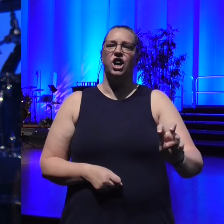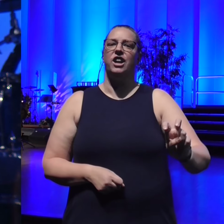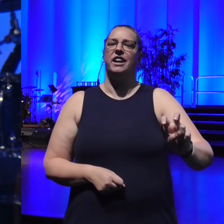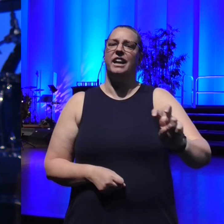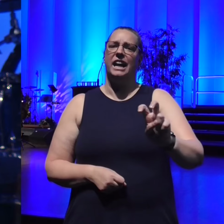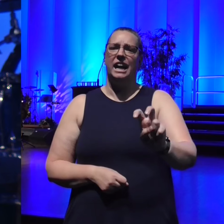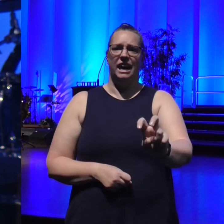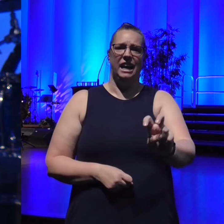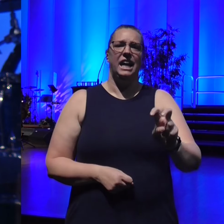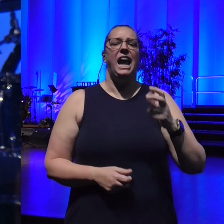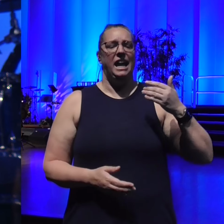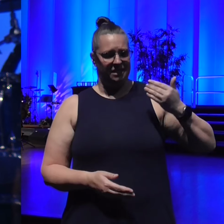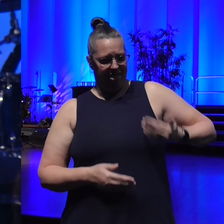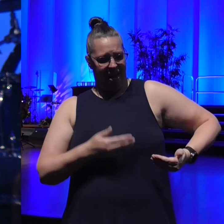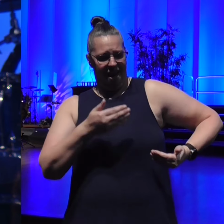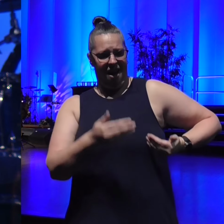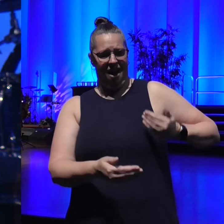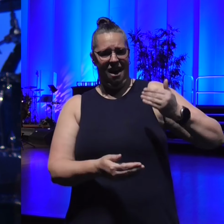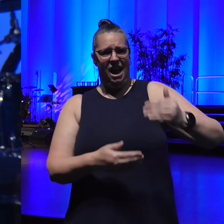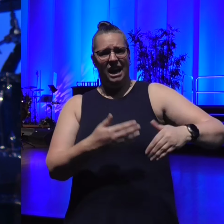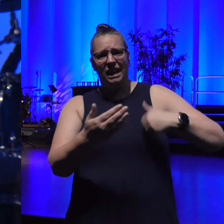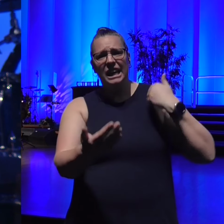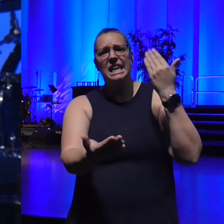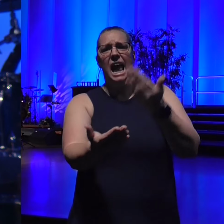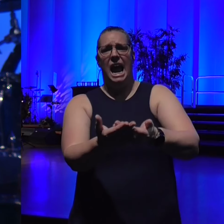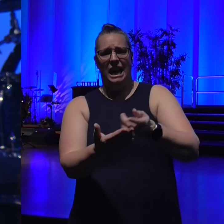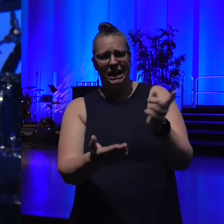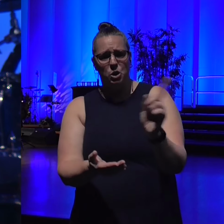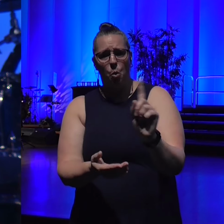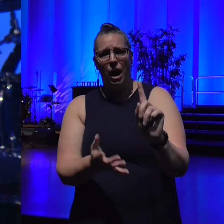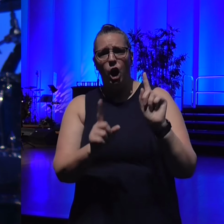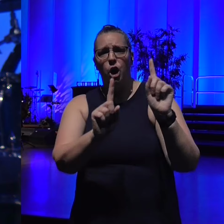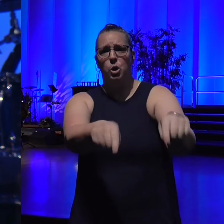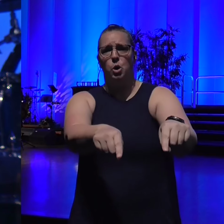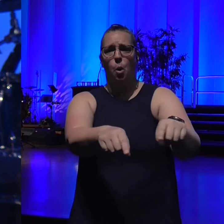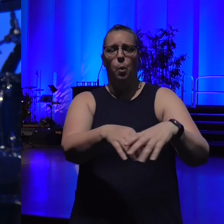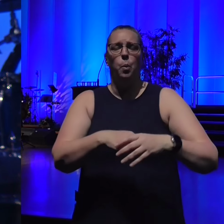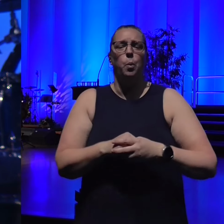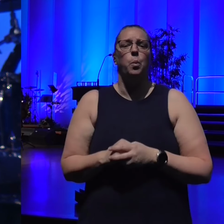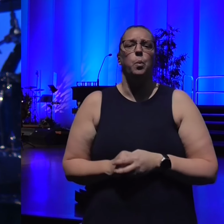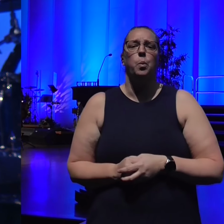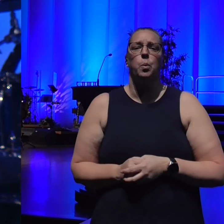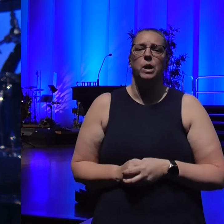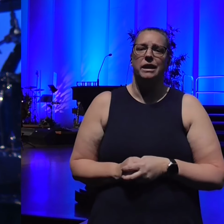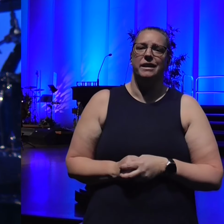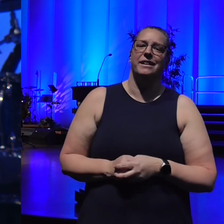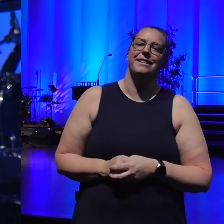it's a getting there to where you wanna go.